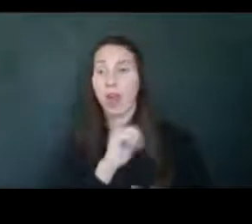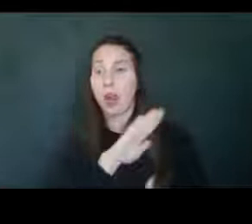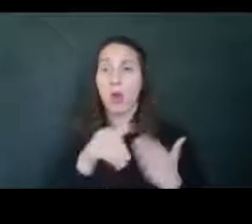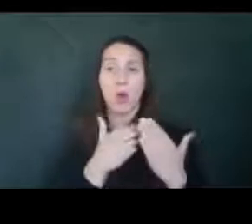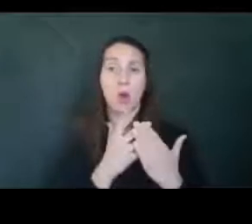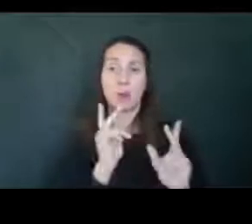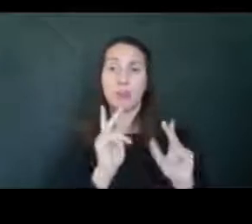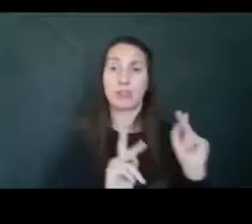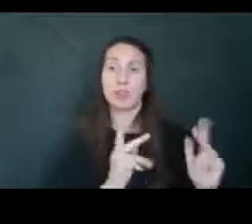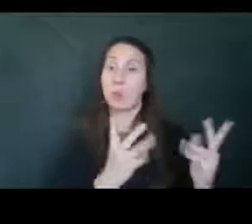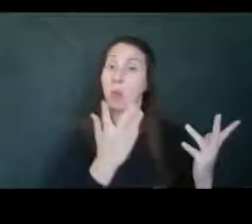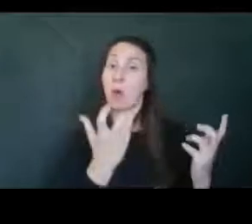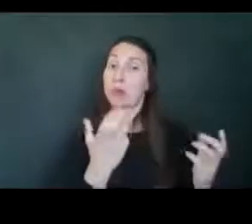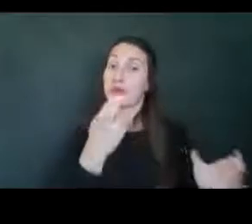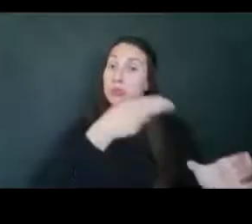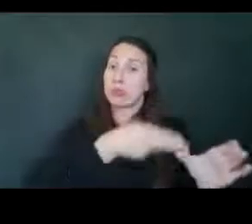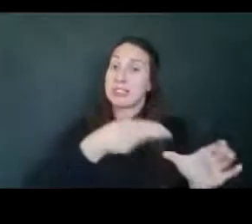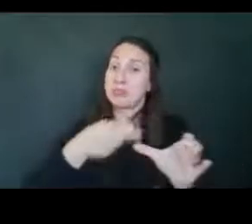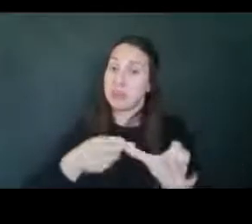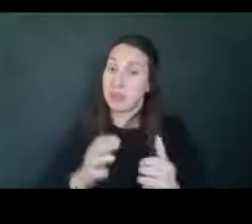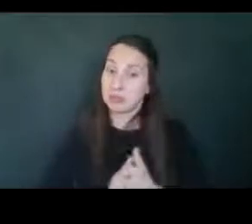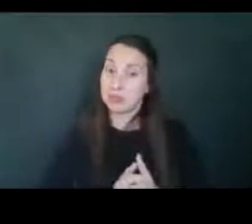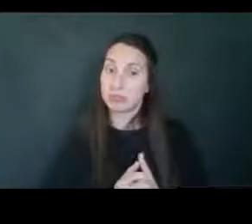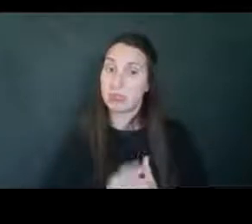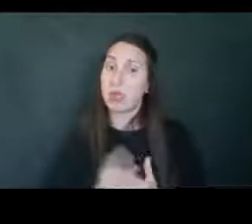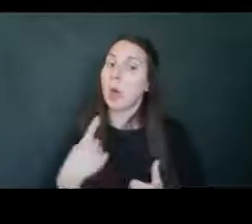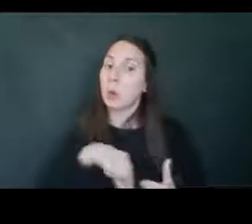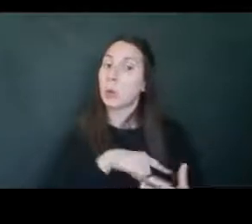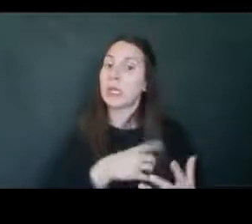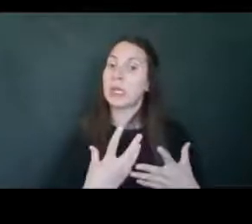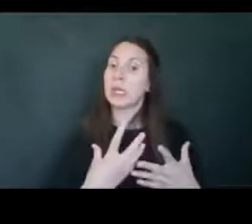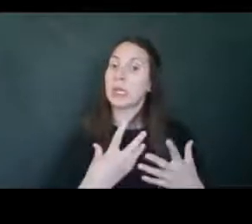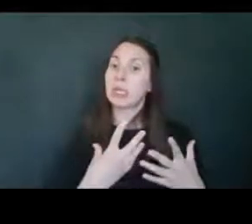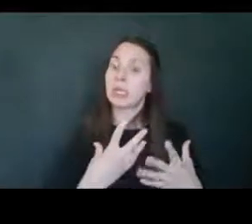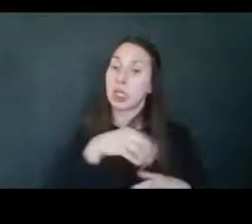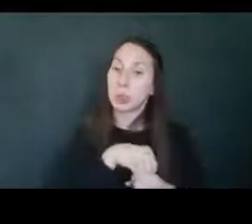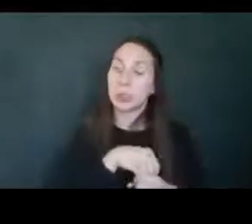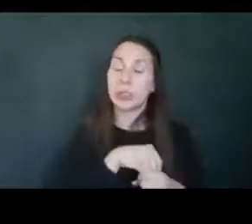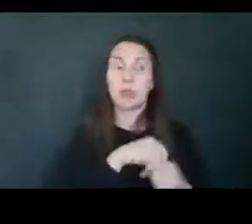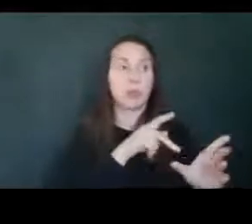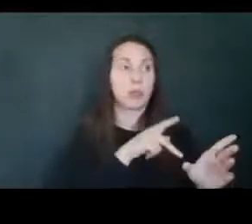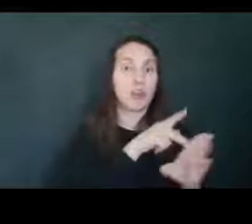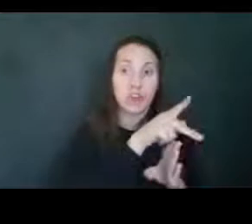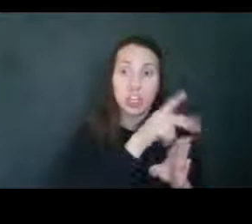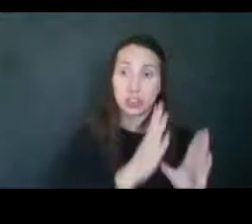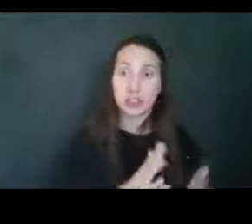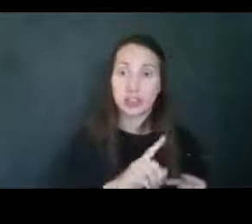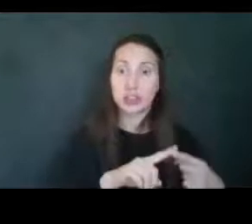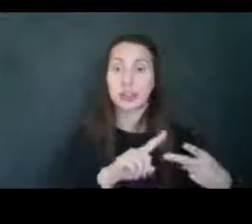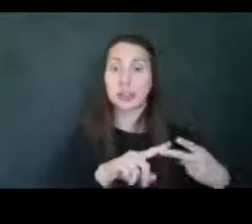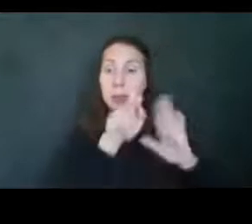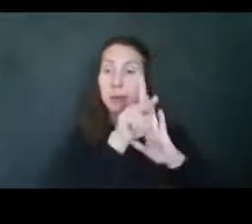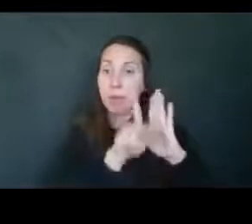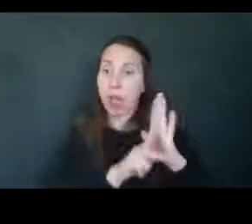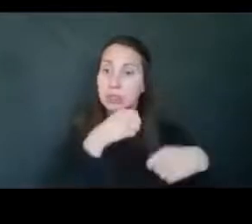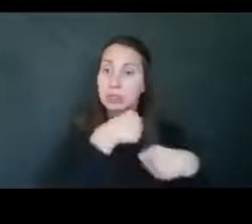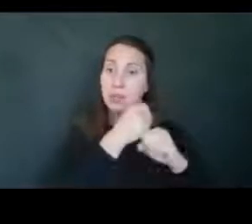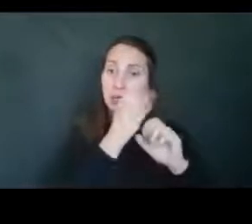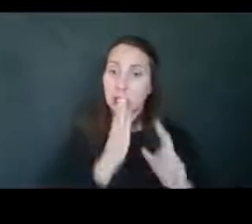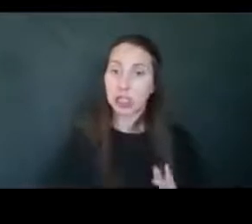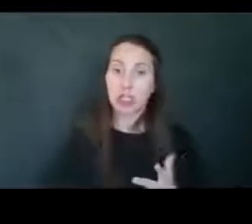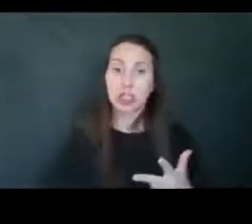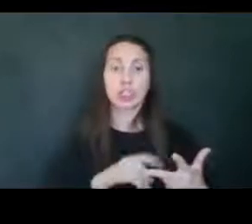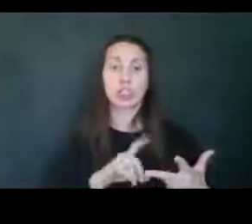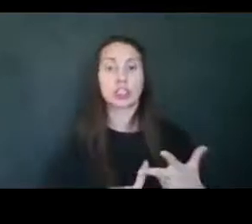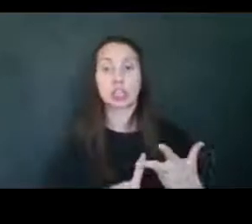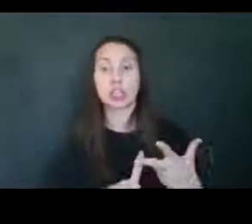participate. We did include professionals, policymakers, and consumers on a variety of levels, both from